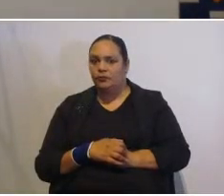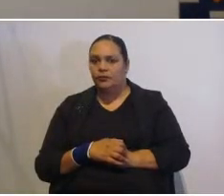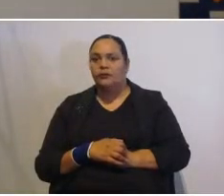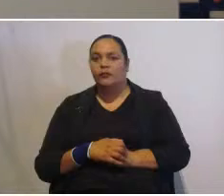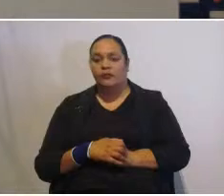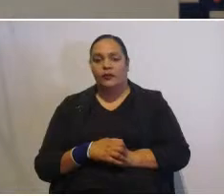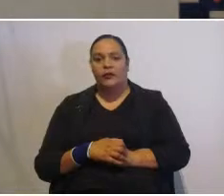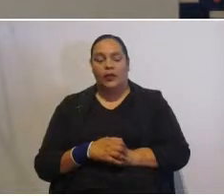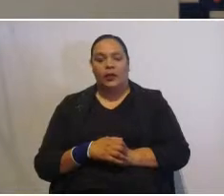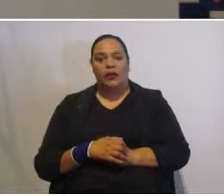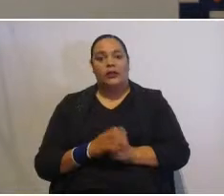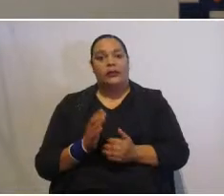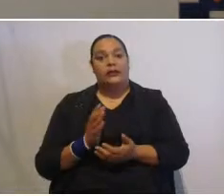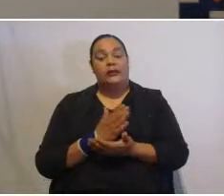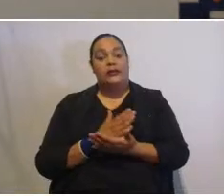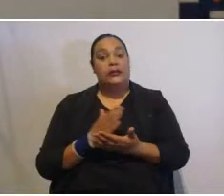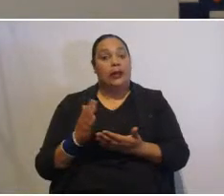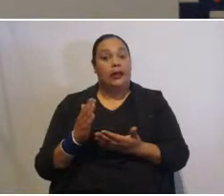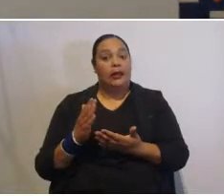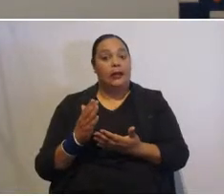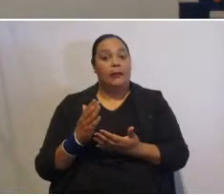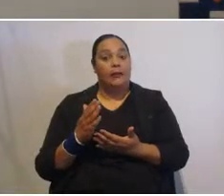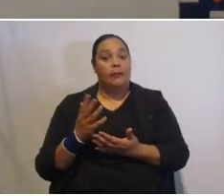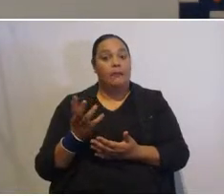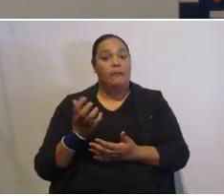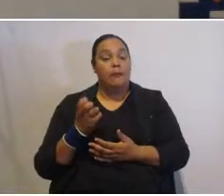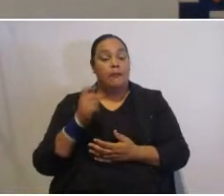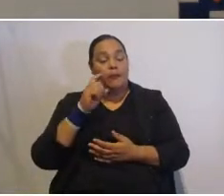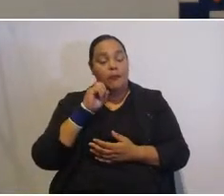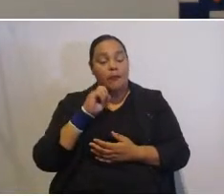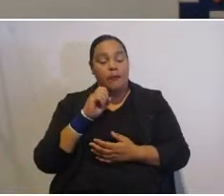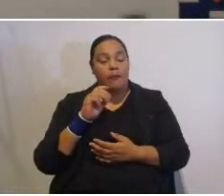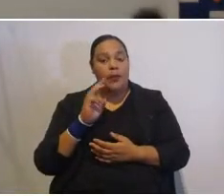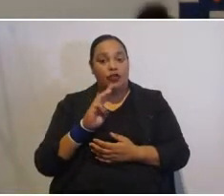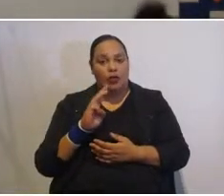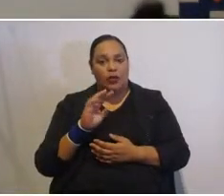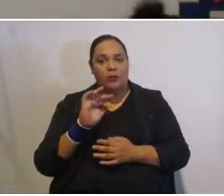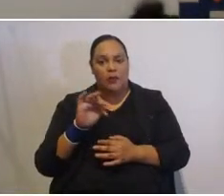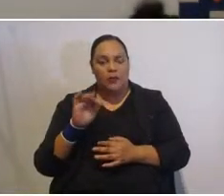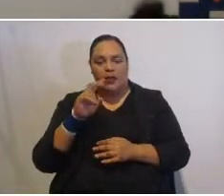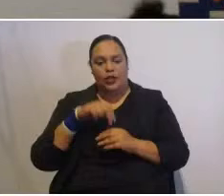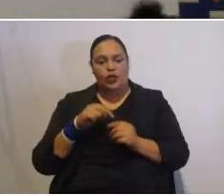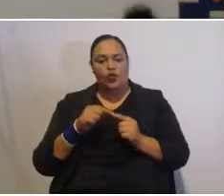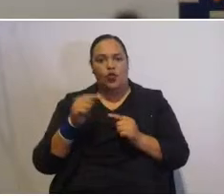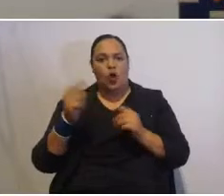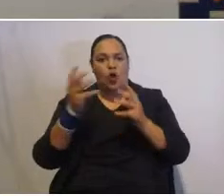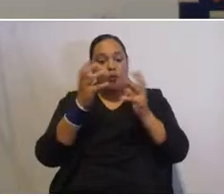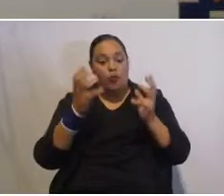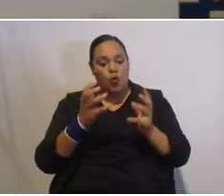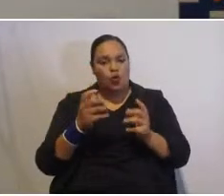Some of our pensioners must go in the bush for inkun,